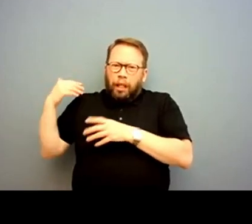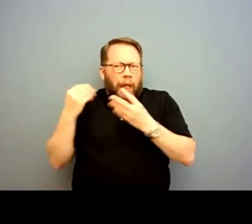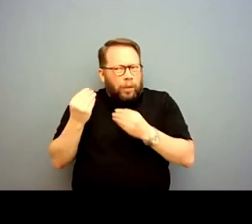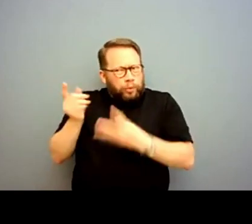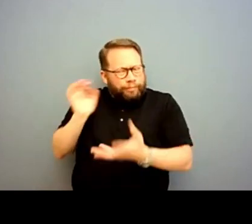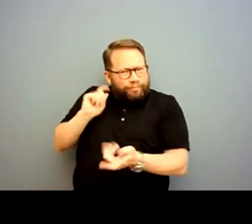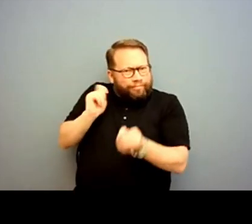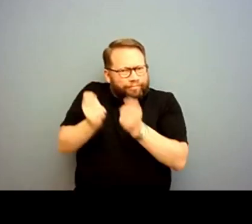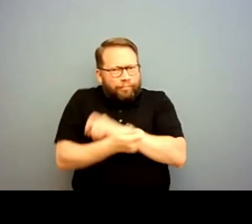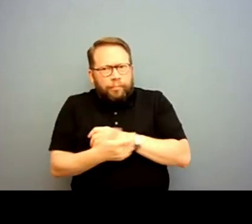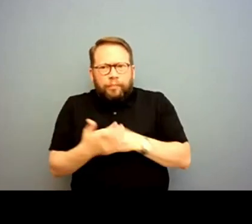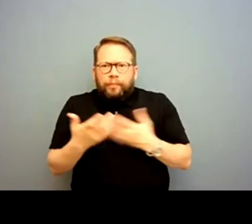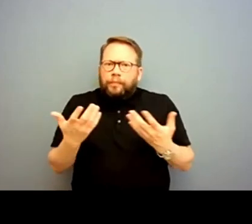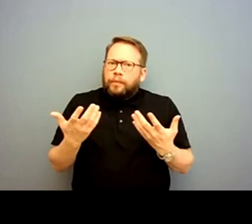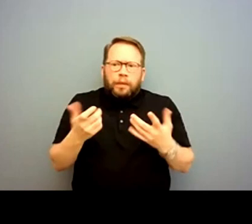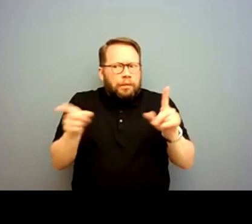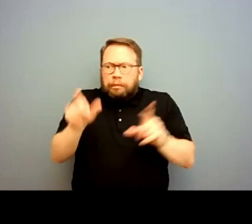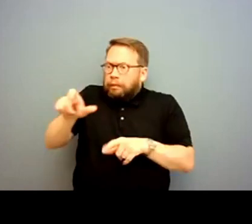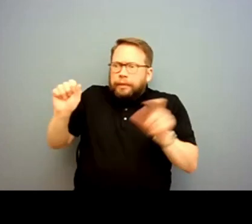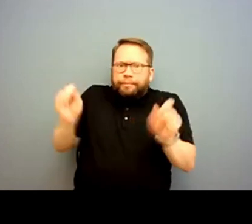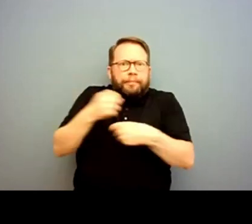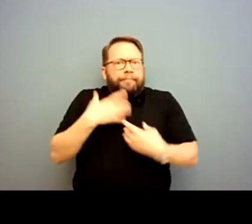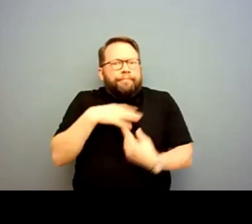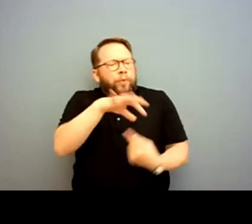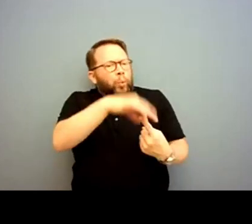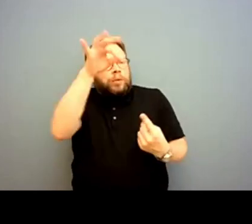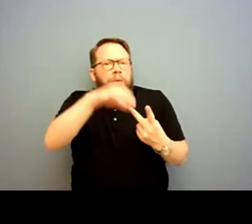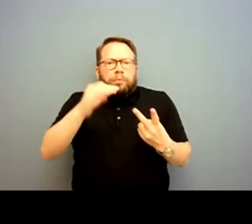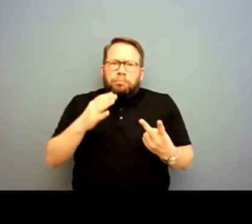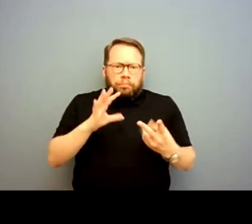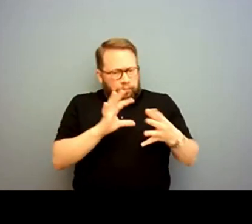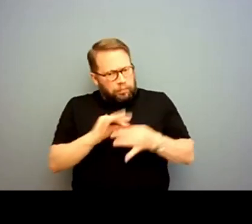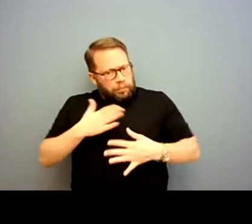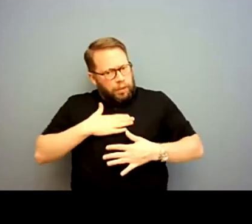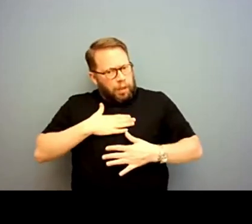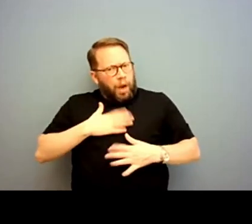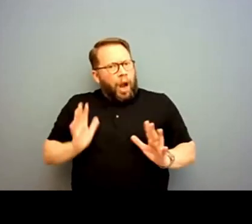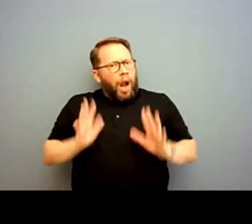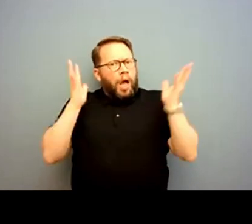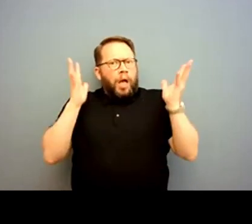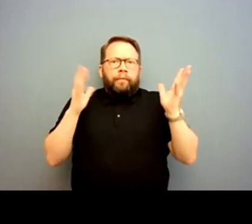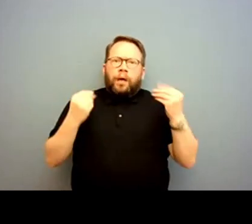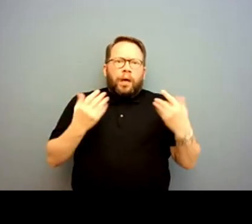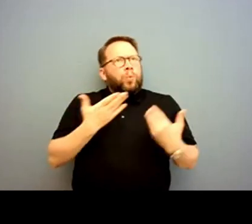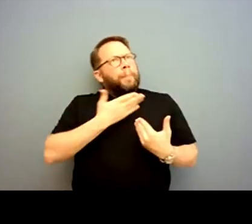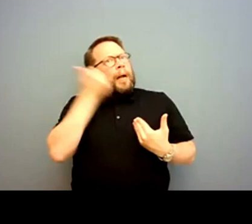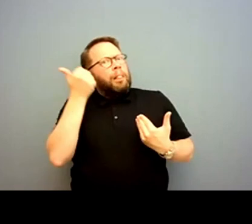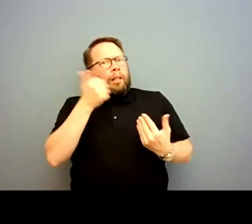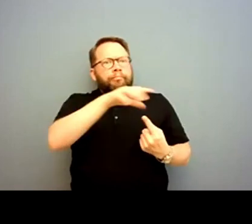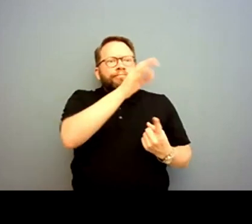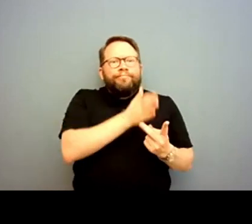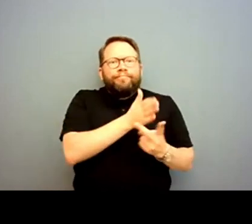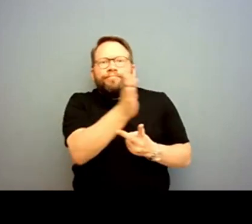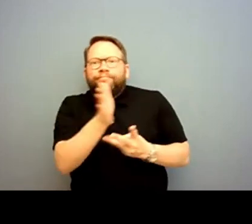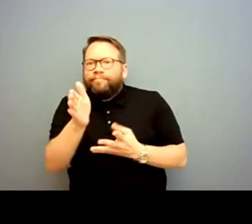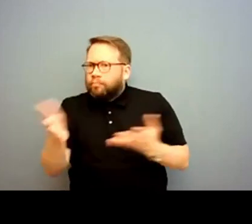And being able to speak and express oneself is one in one's own language is crucial